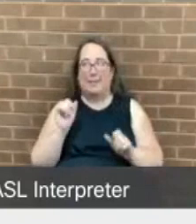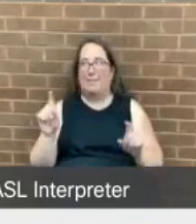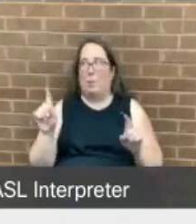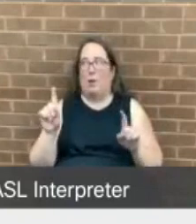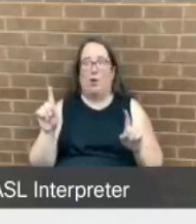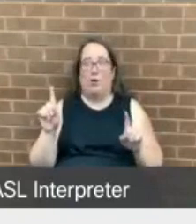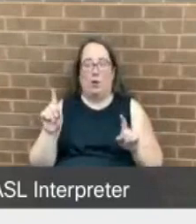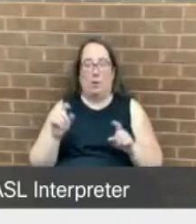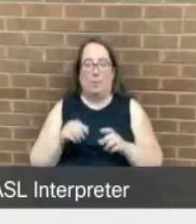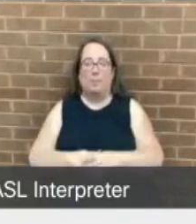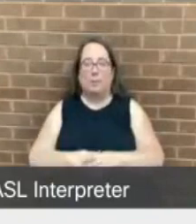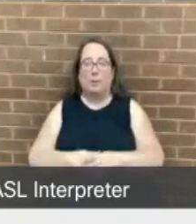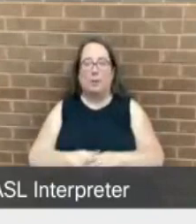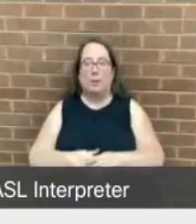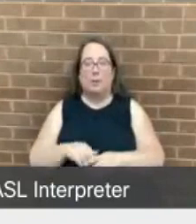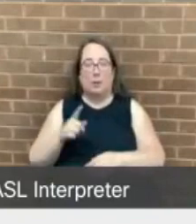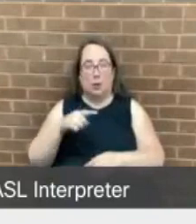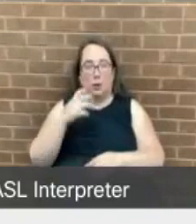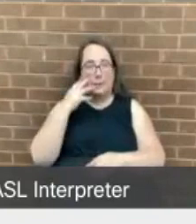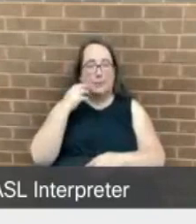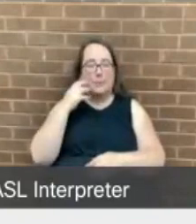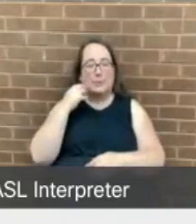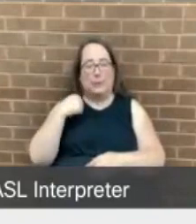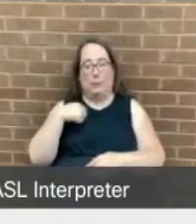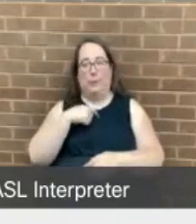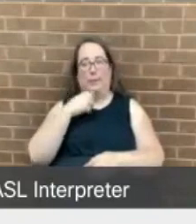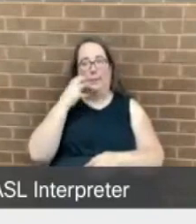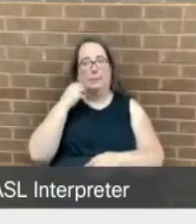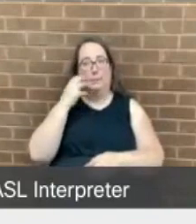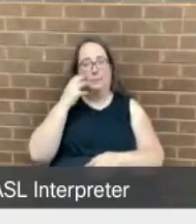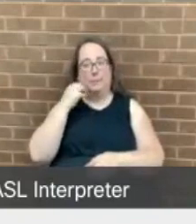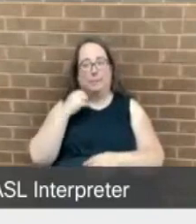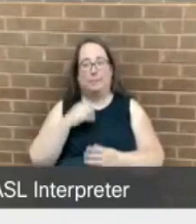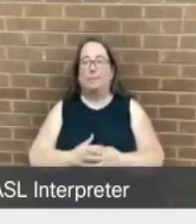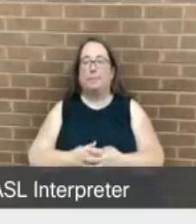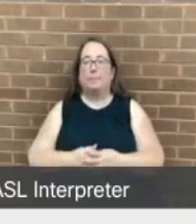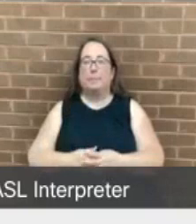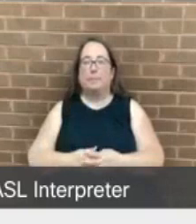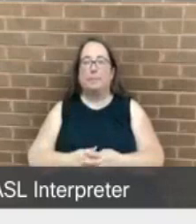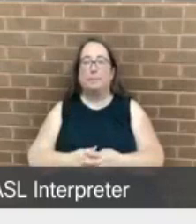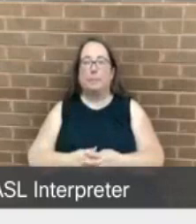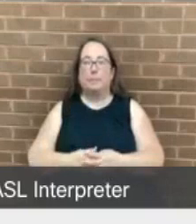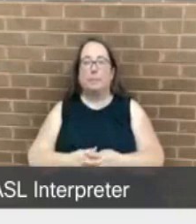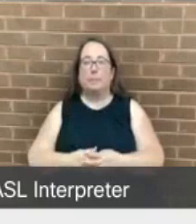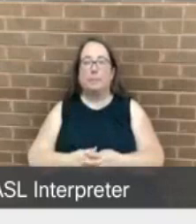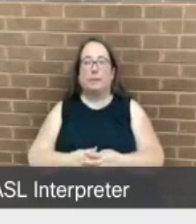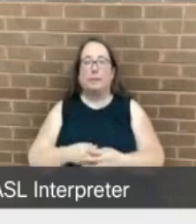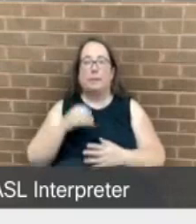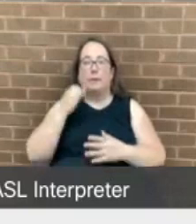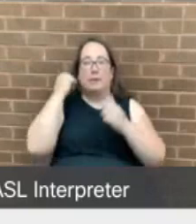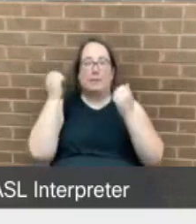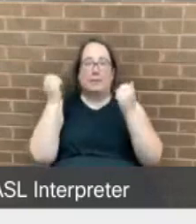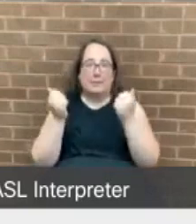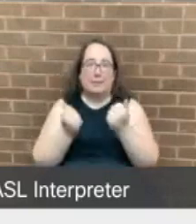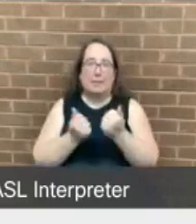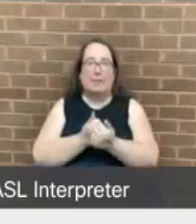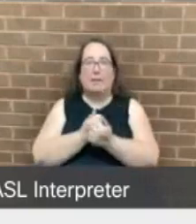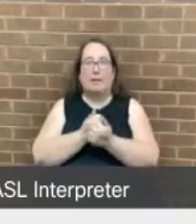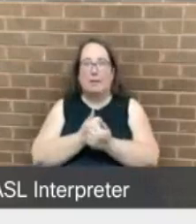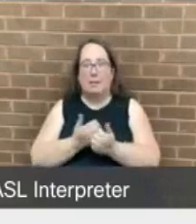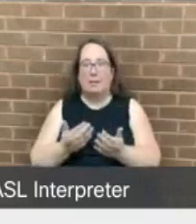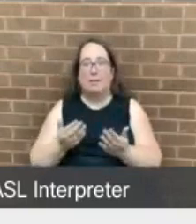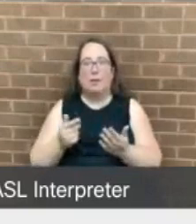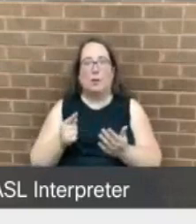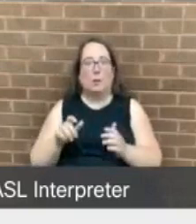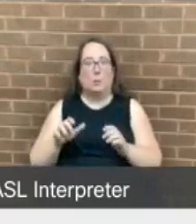that you're experiencing it, that we're experiencing it, but if there is anything that you guys